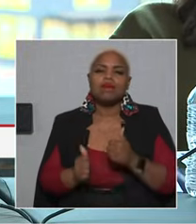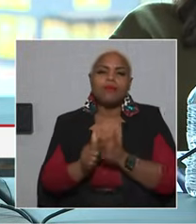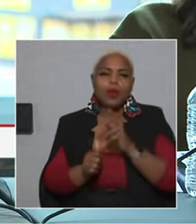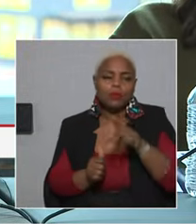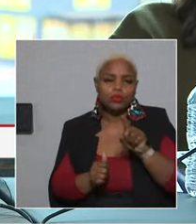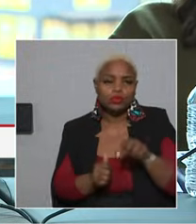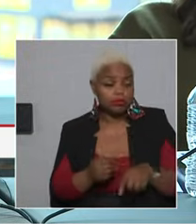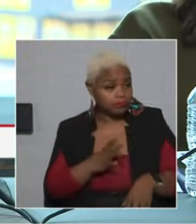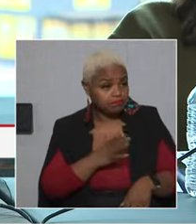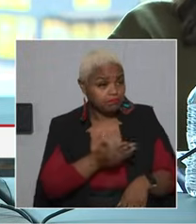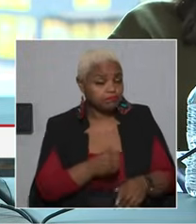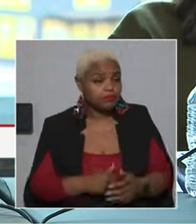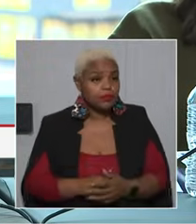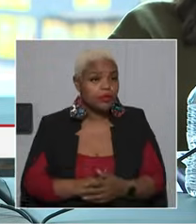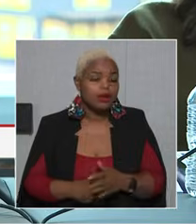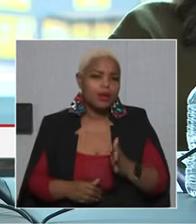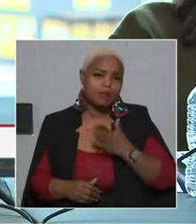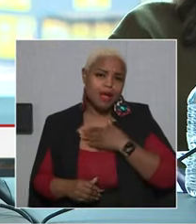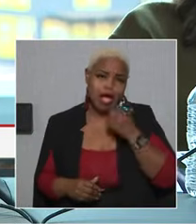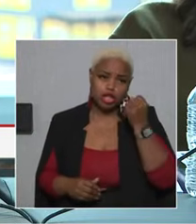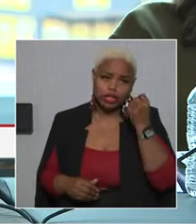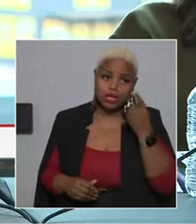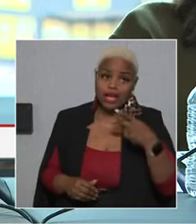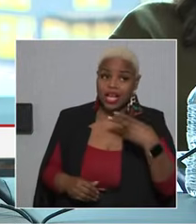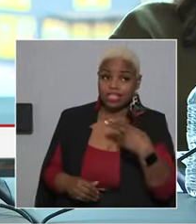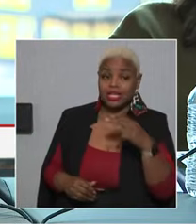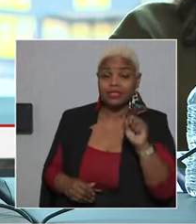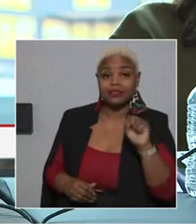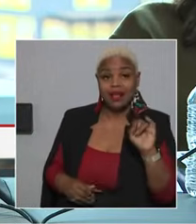HSI and ICE are sort of, if not the same entity, they're under,